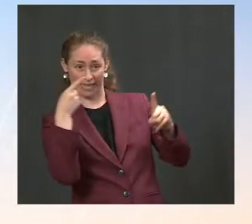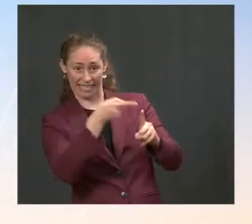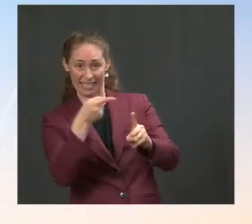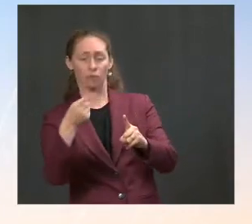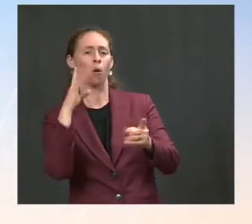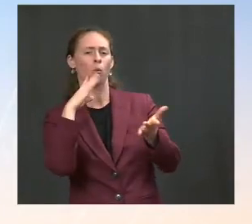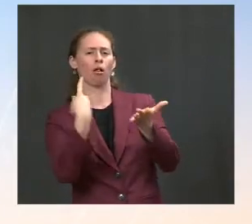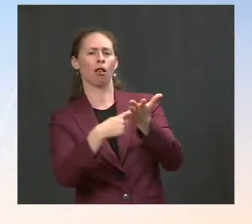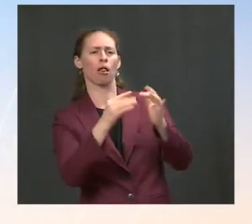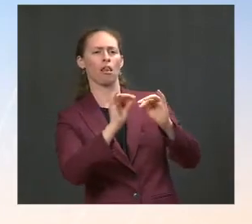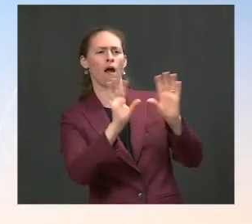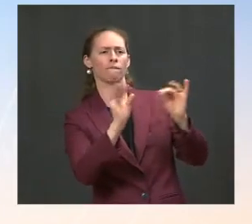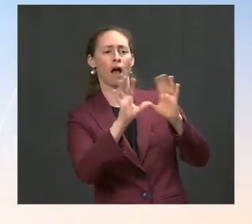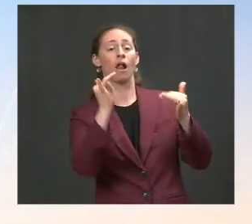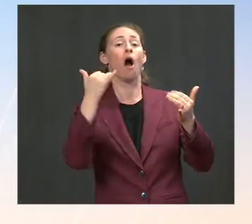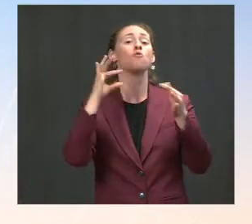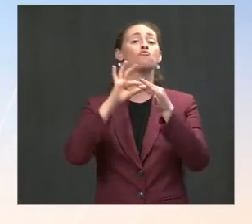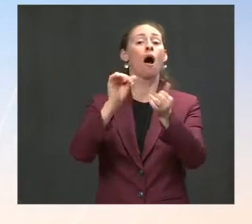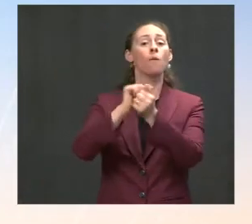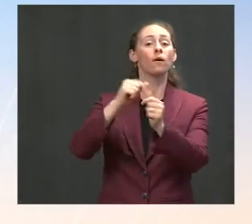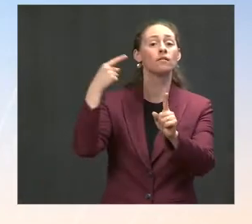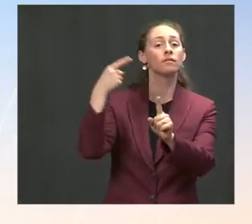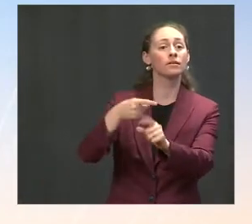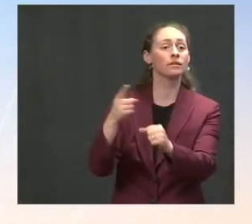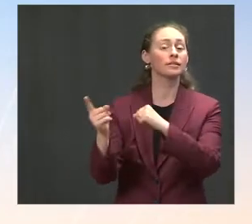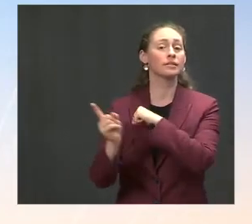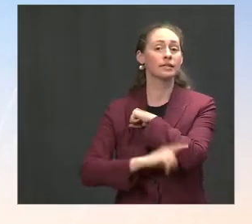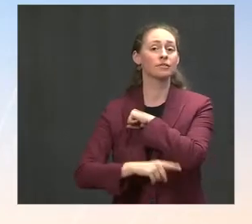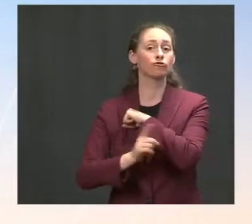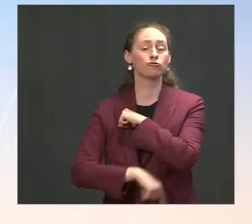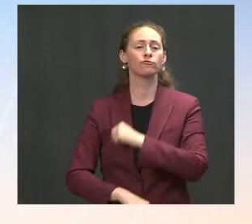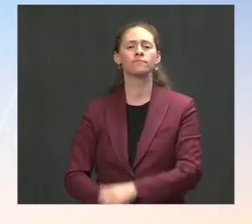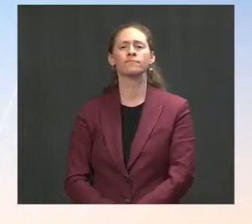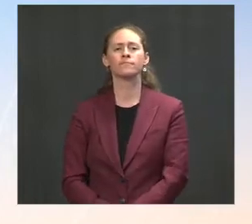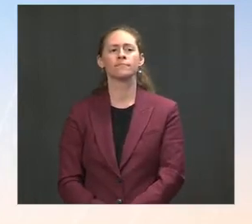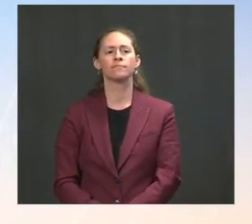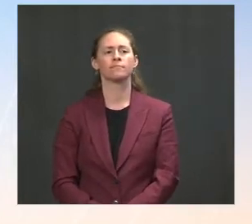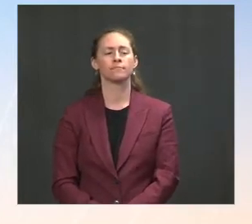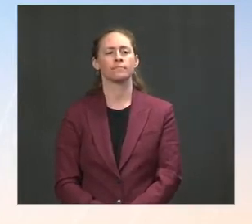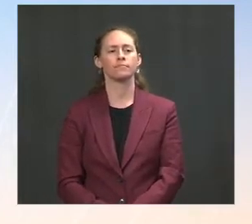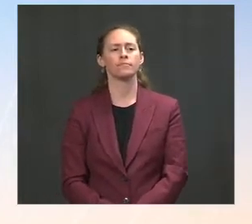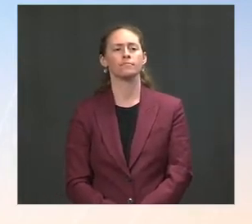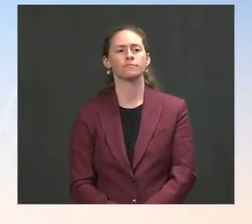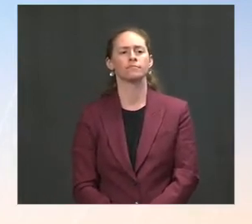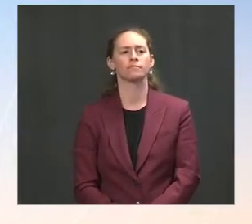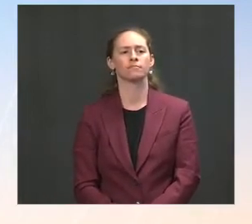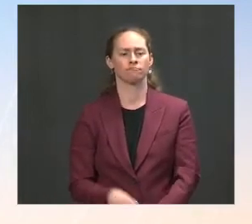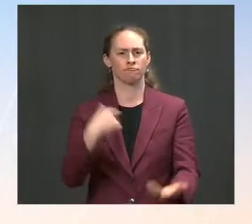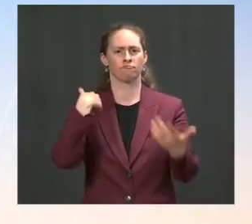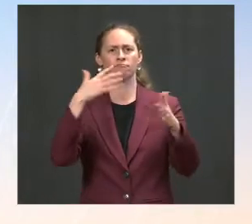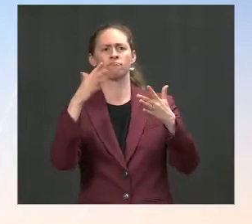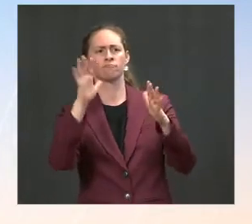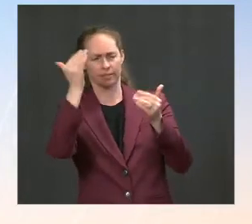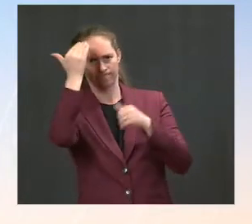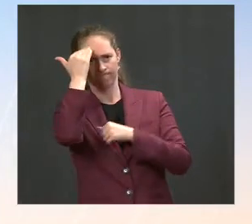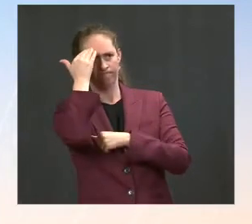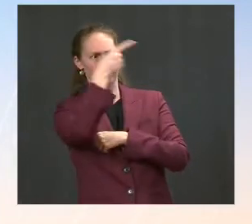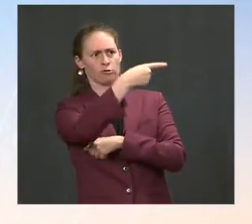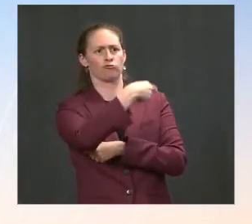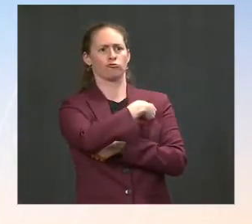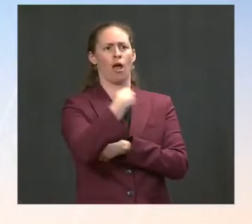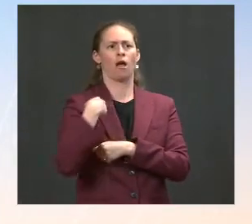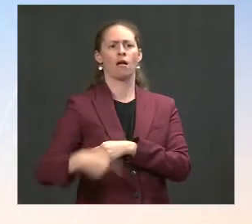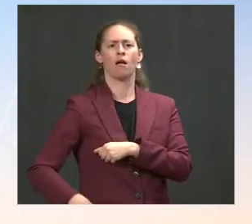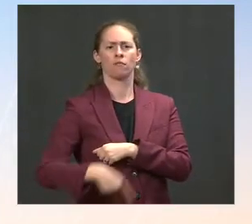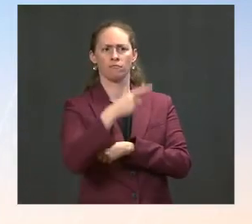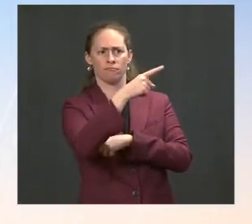the sanctions, we are aware, of course, of the reports that the PRC has imposed sanctions on several individuals and NGOs, including at